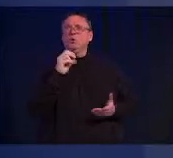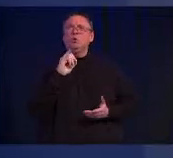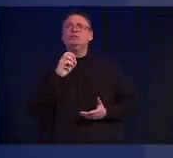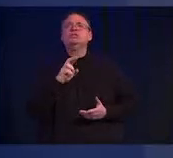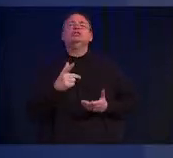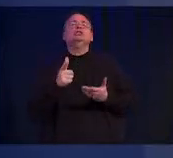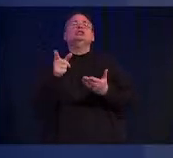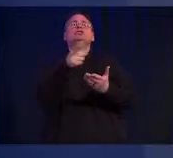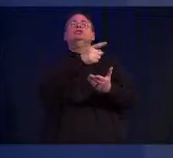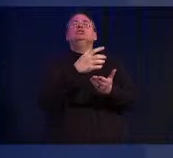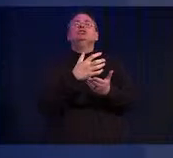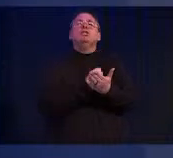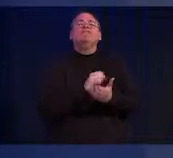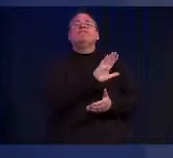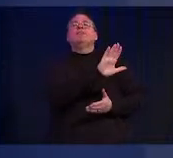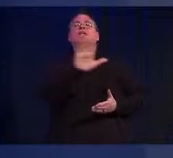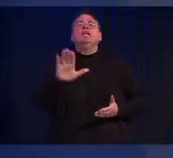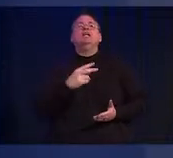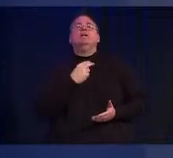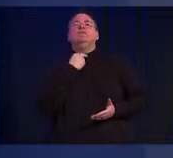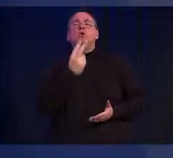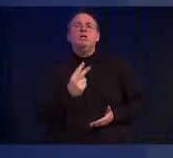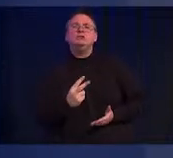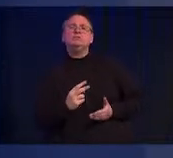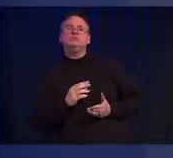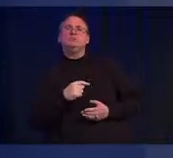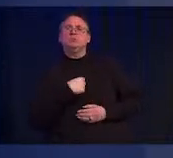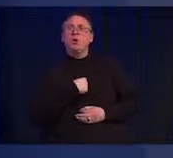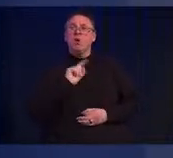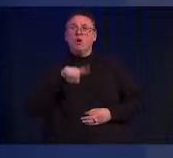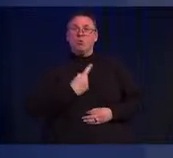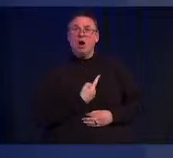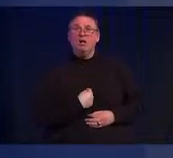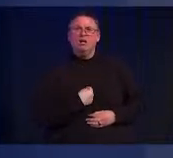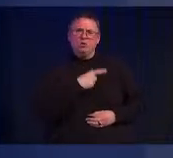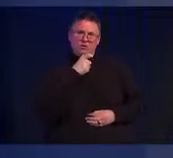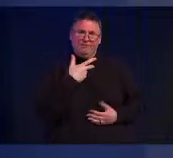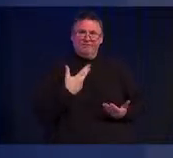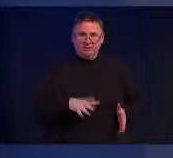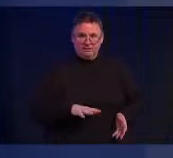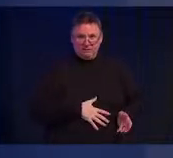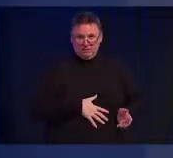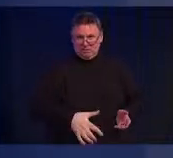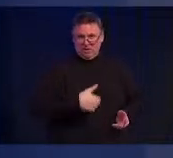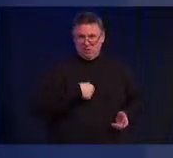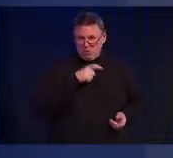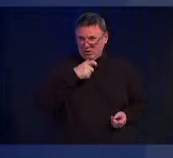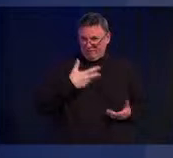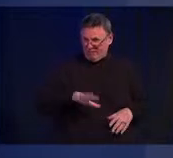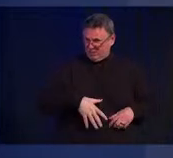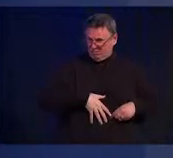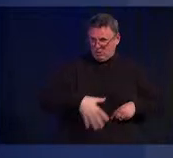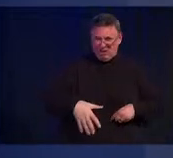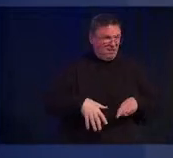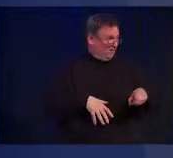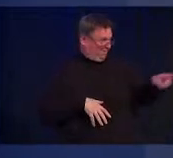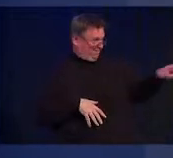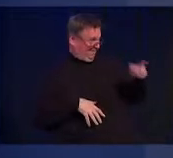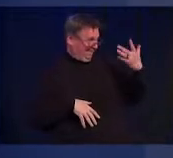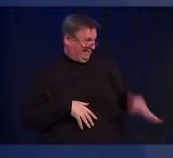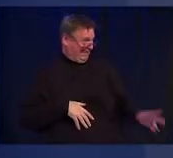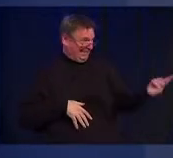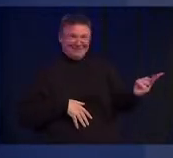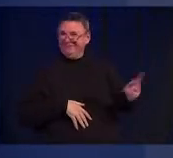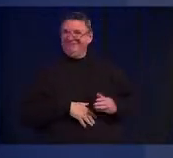voice. I'm the only person on this stage who's been pregnant, who's given birth, and know firsthand the complexities with pregnancy. I was